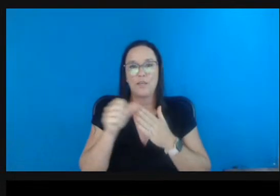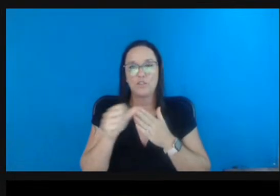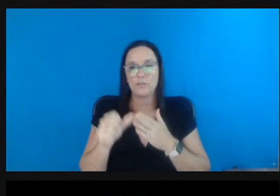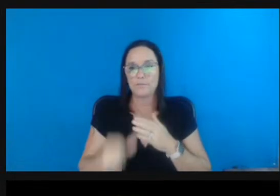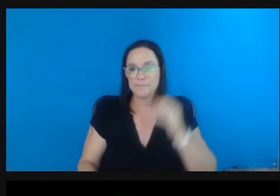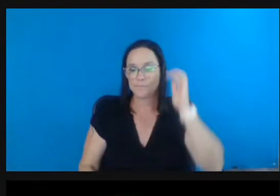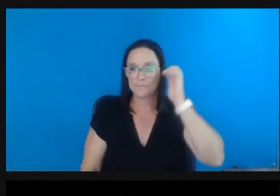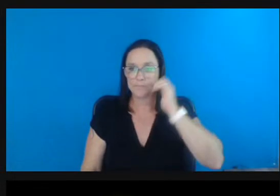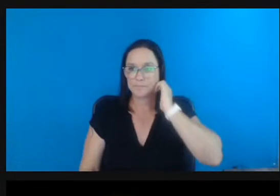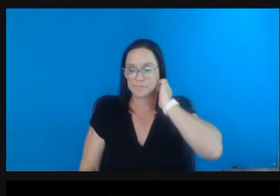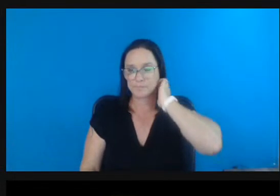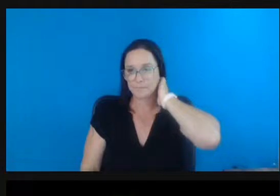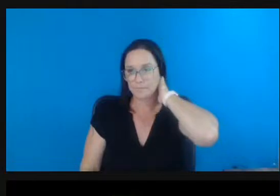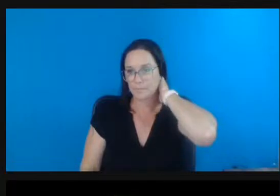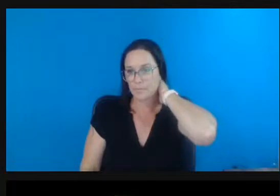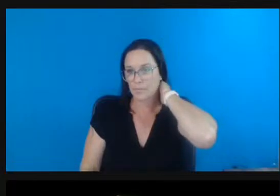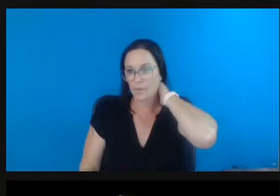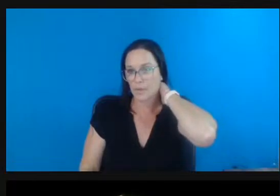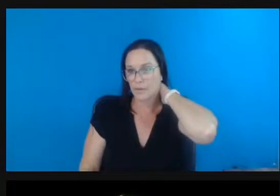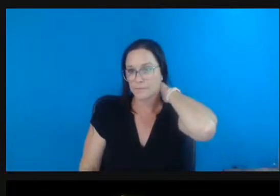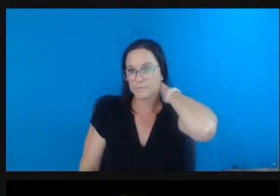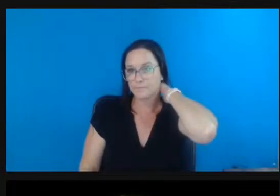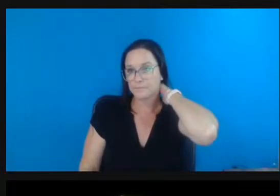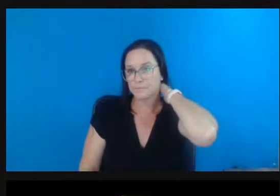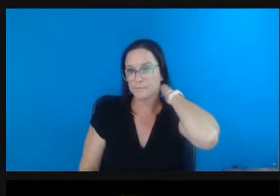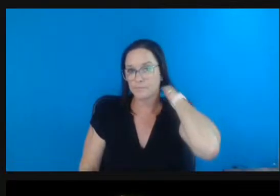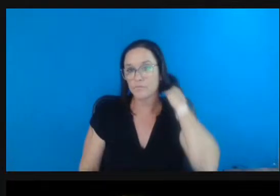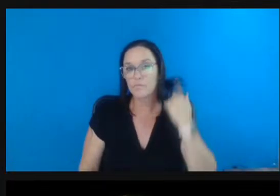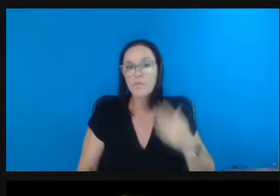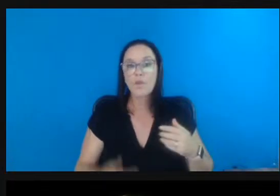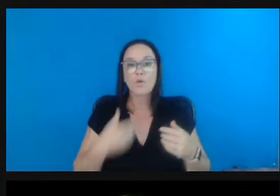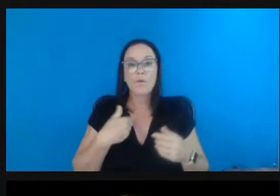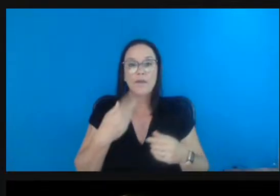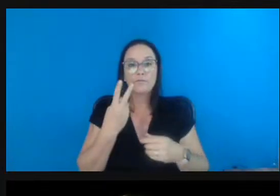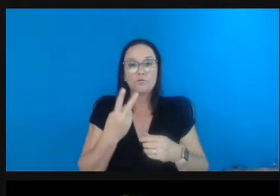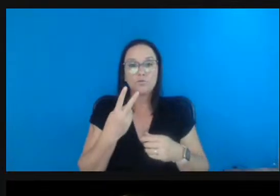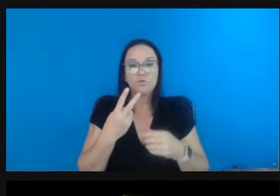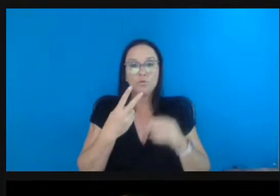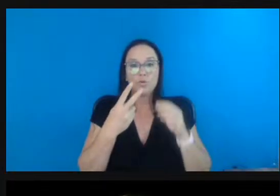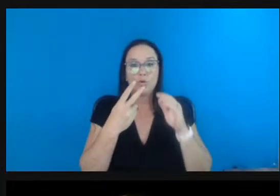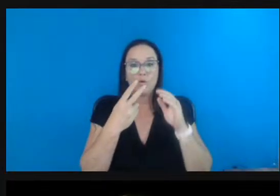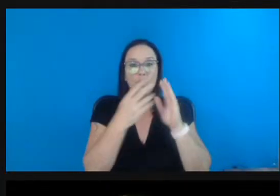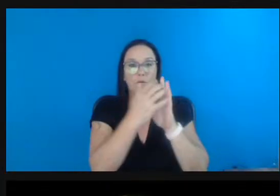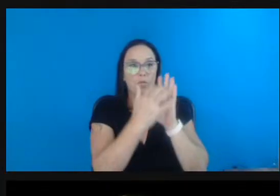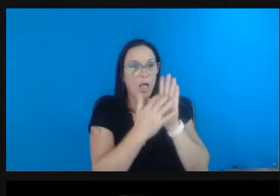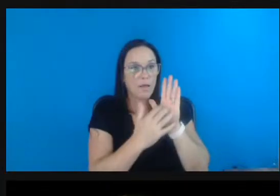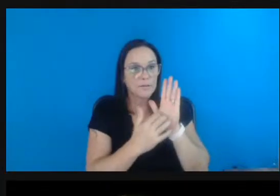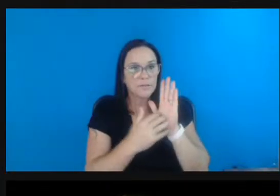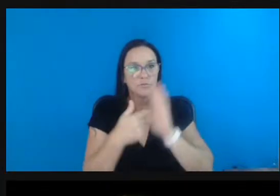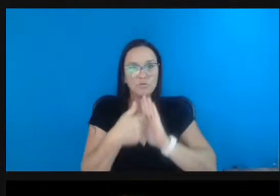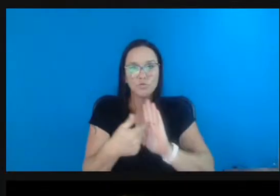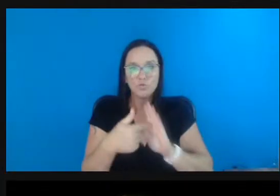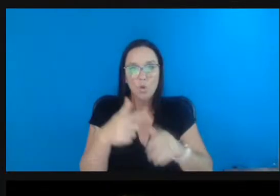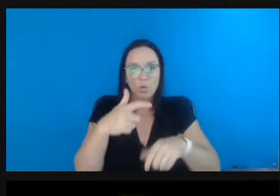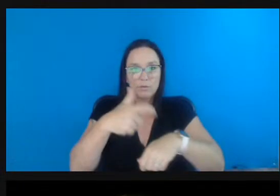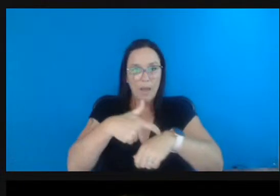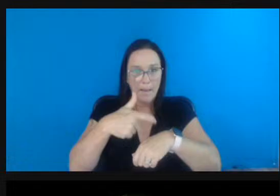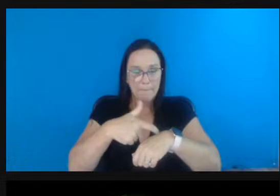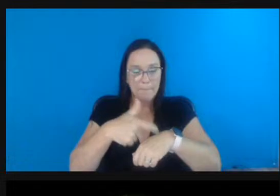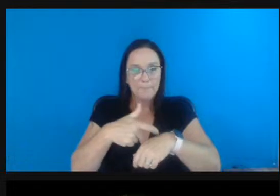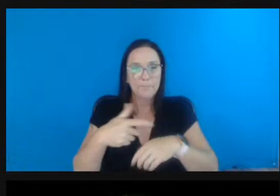So what we have here is two plots that are showing time, right? So basically what you're looking at is